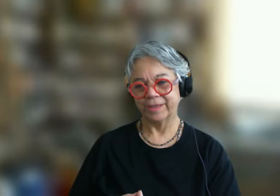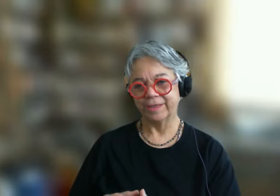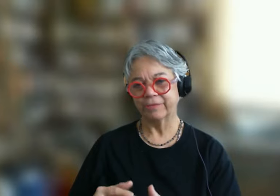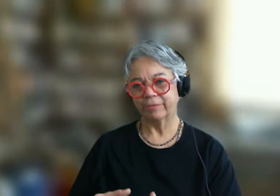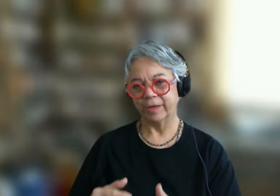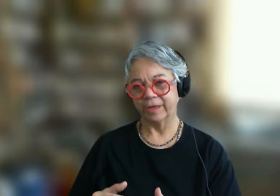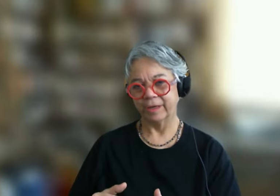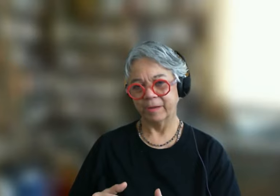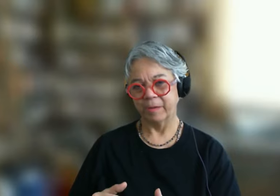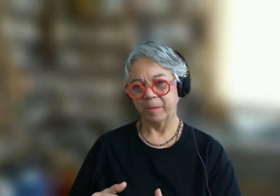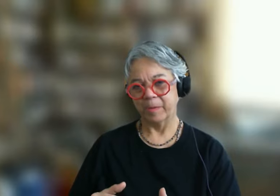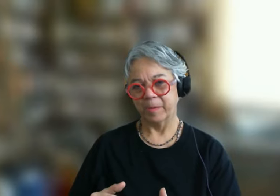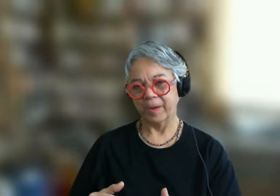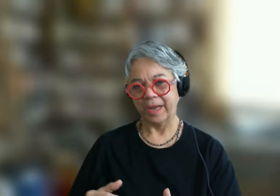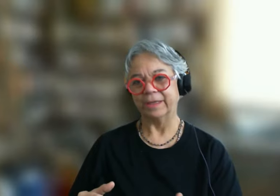of different